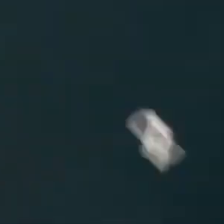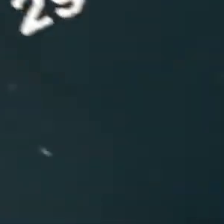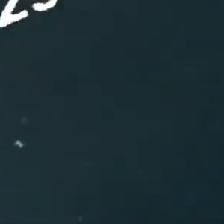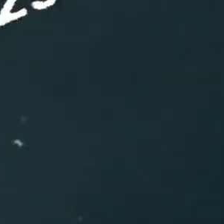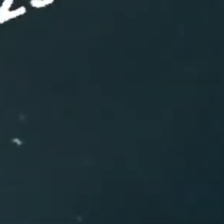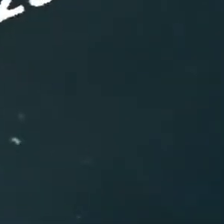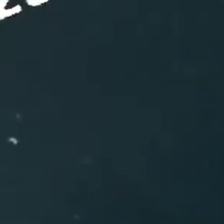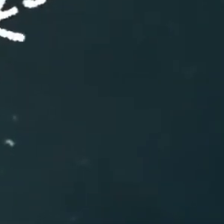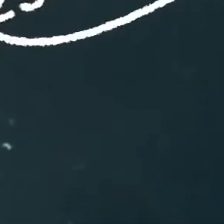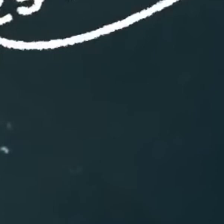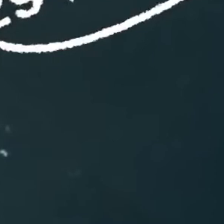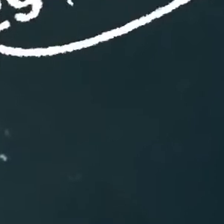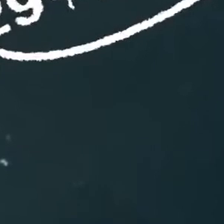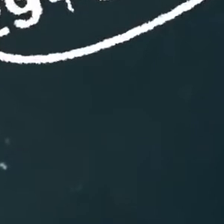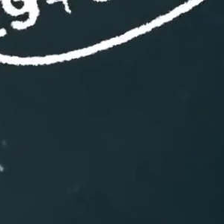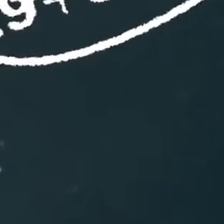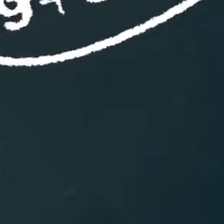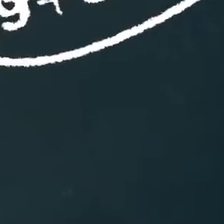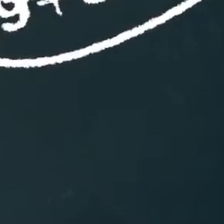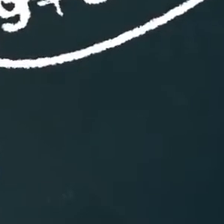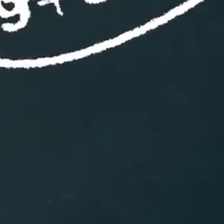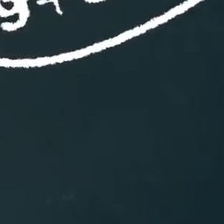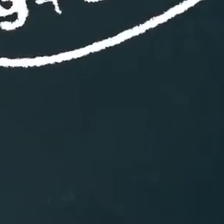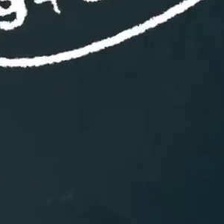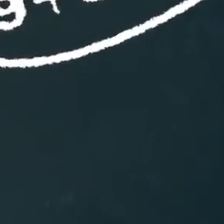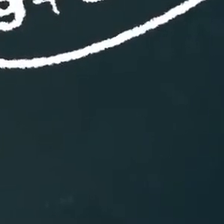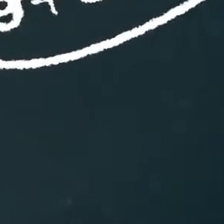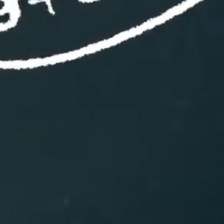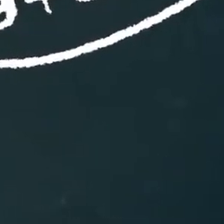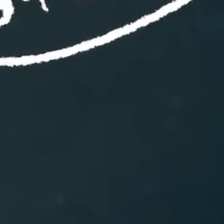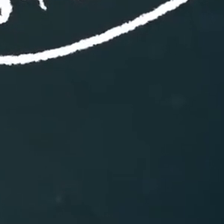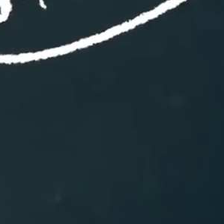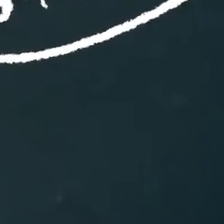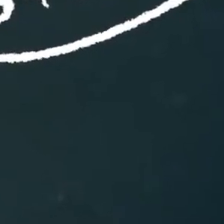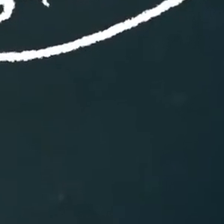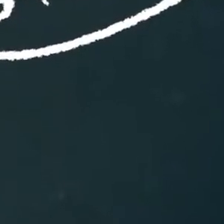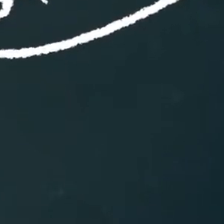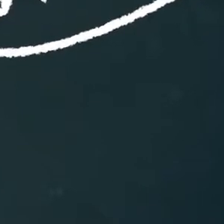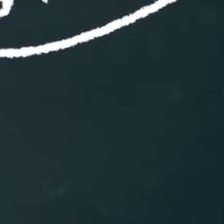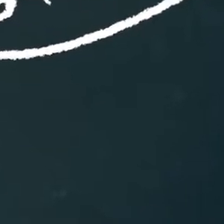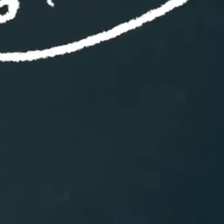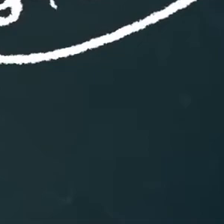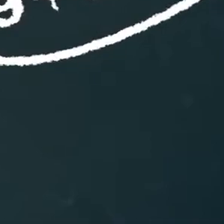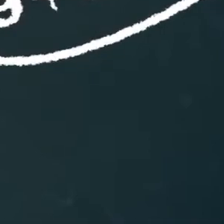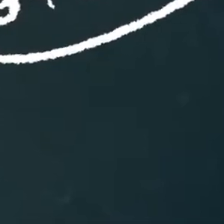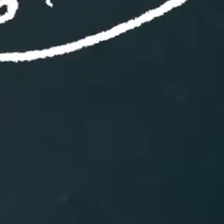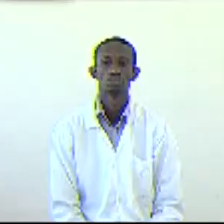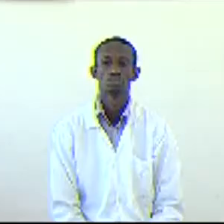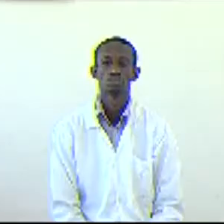Welcome to Study Time, a televised home learning program produced by Rwanda Education